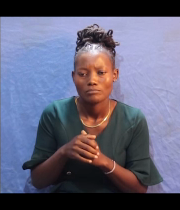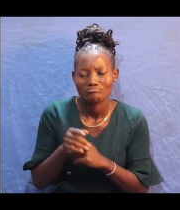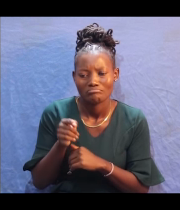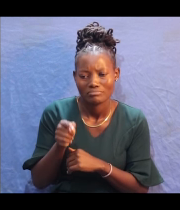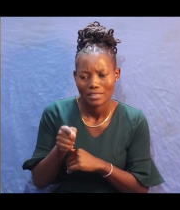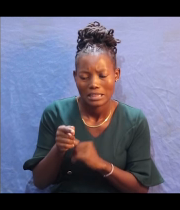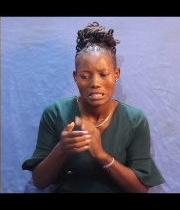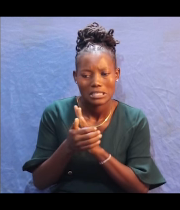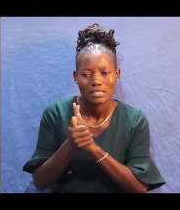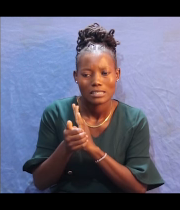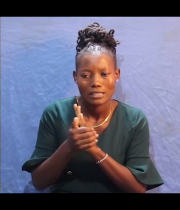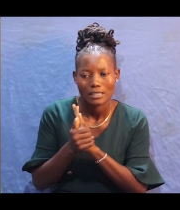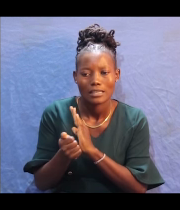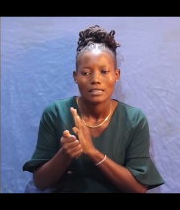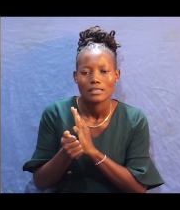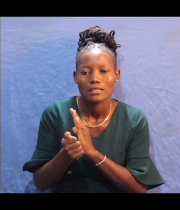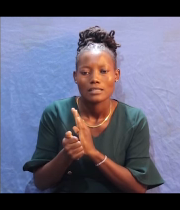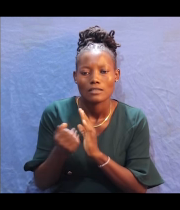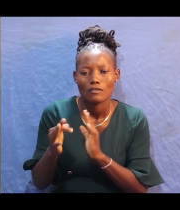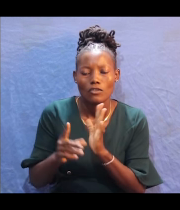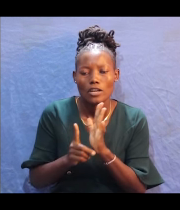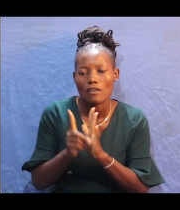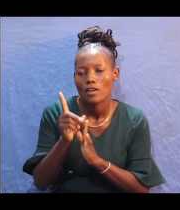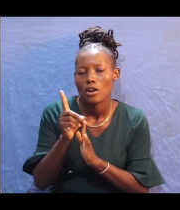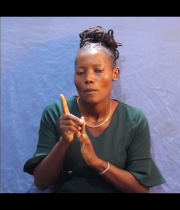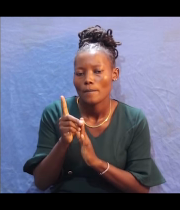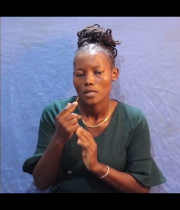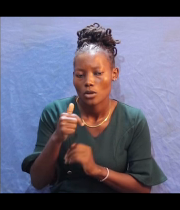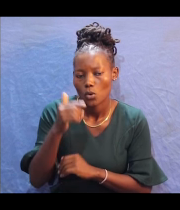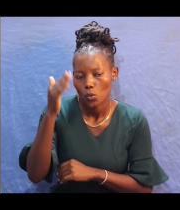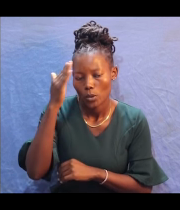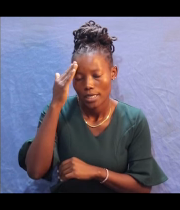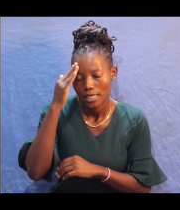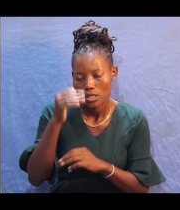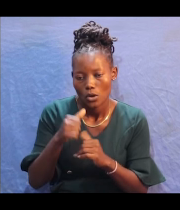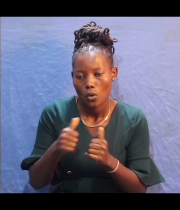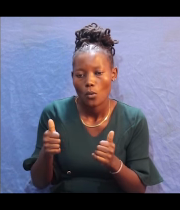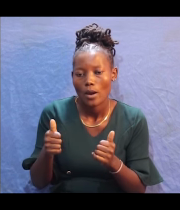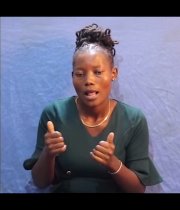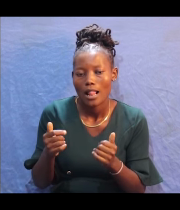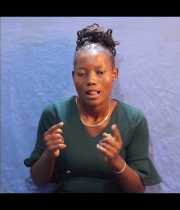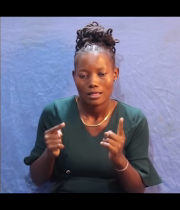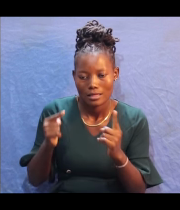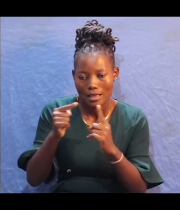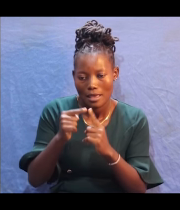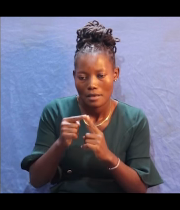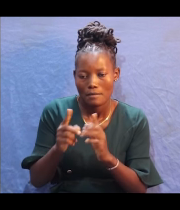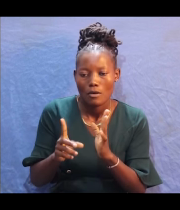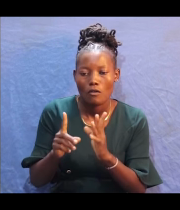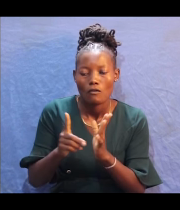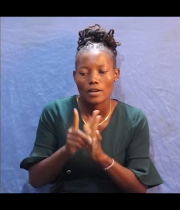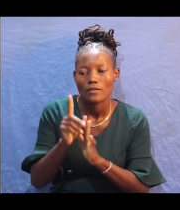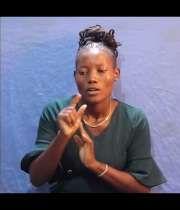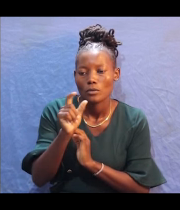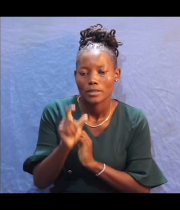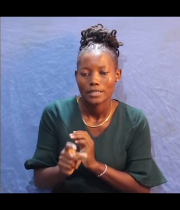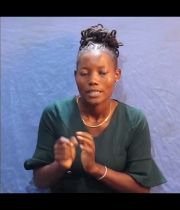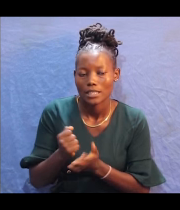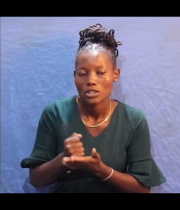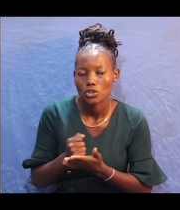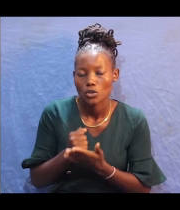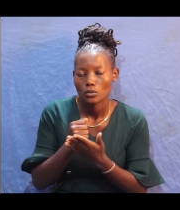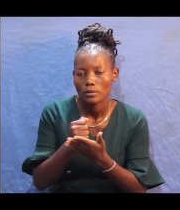these skills, and if we're developing them, we know that towards developing this, we can help the players